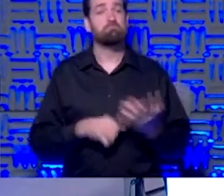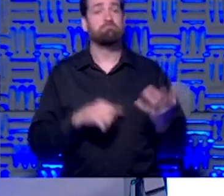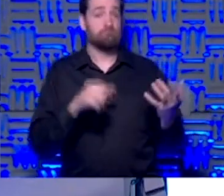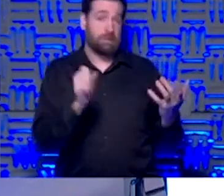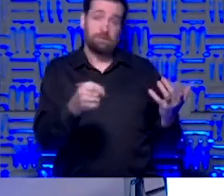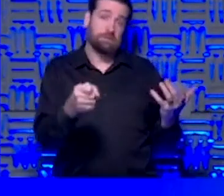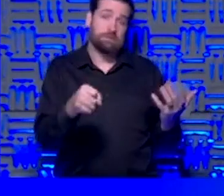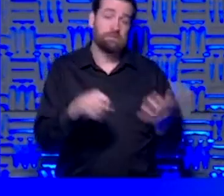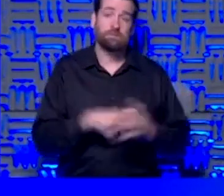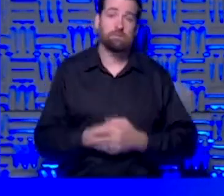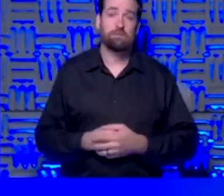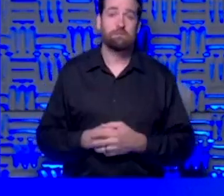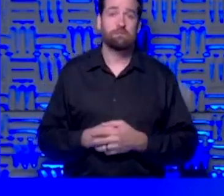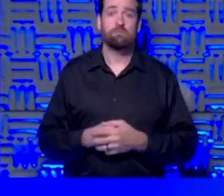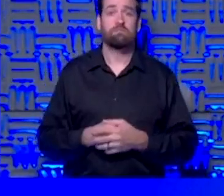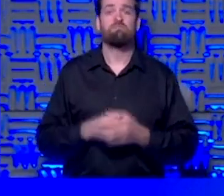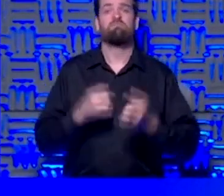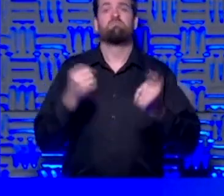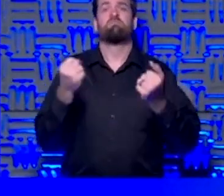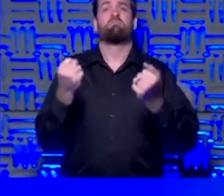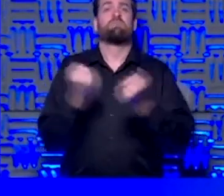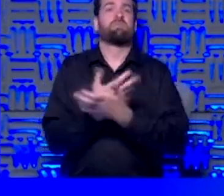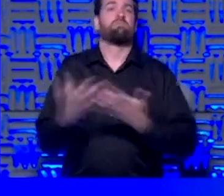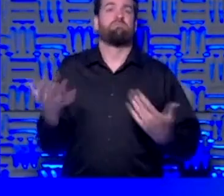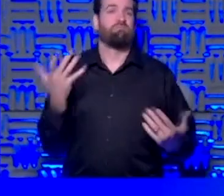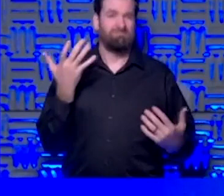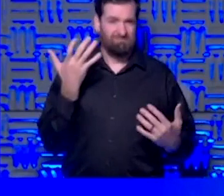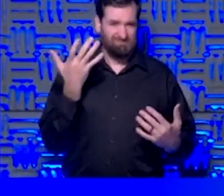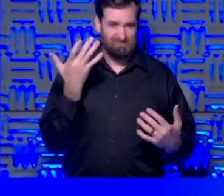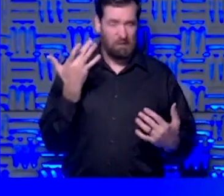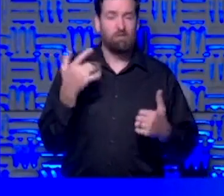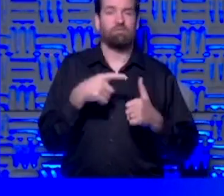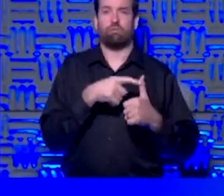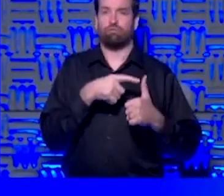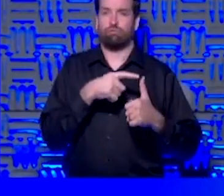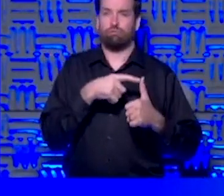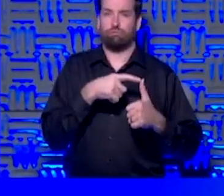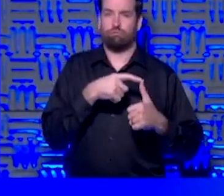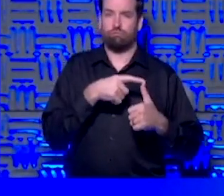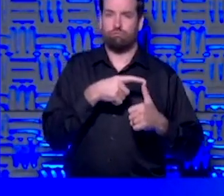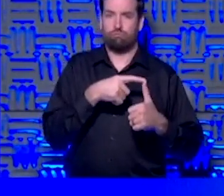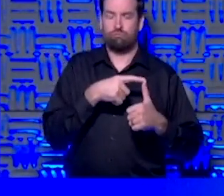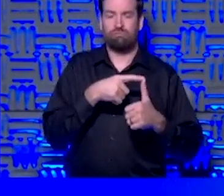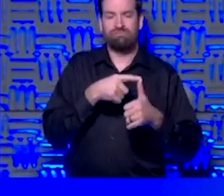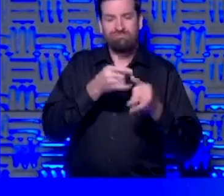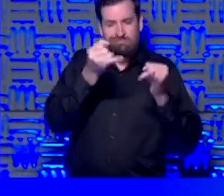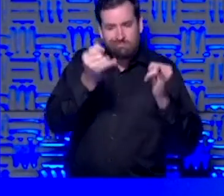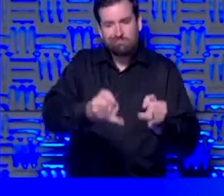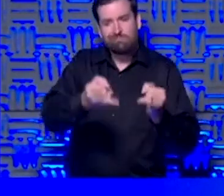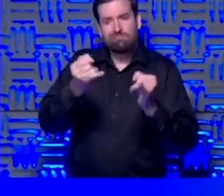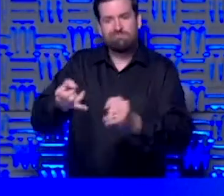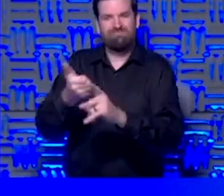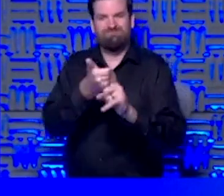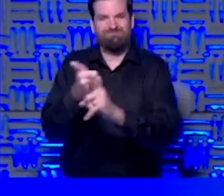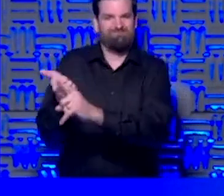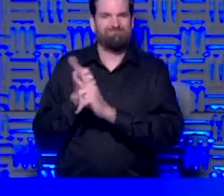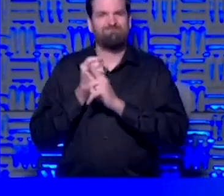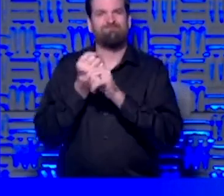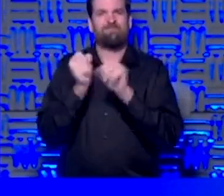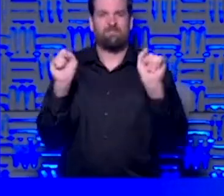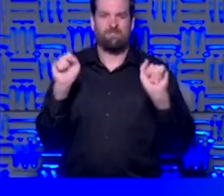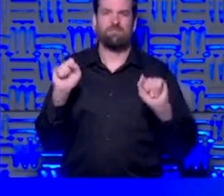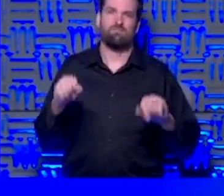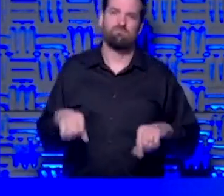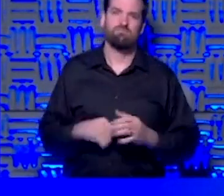are concerned about it with anything due to, first of all, just the individual safety. But we know that